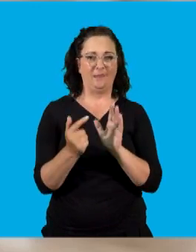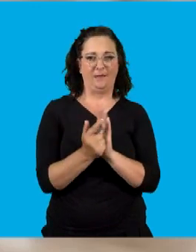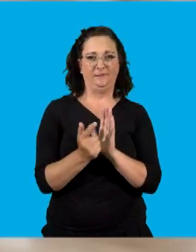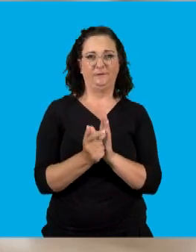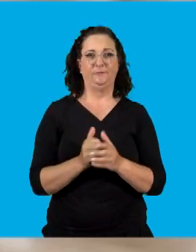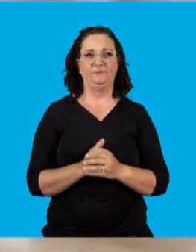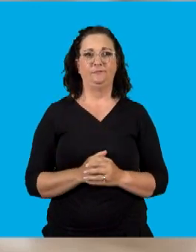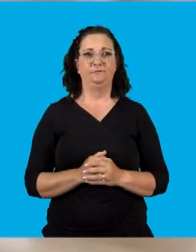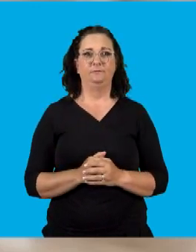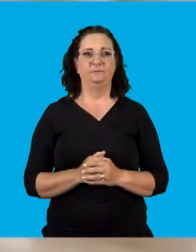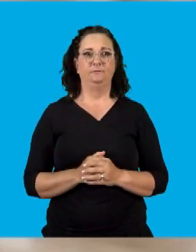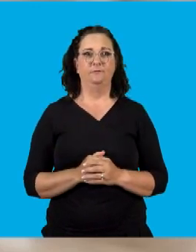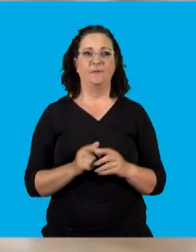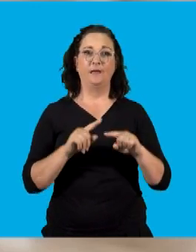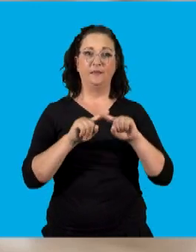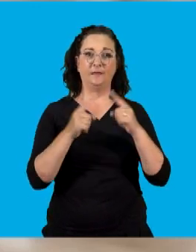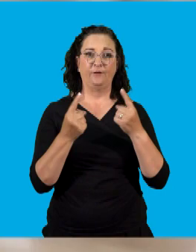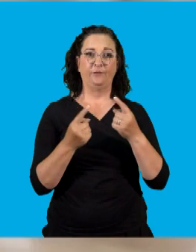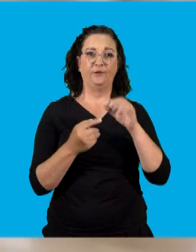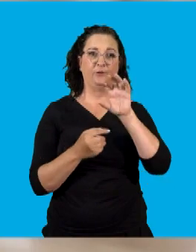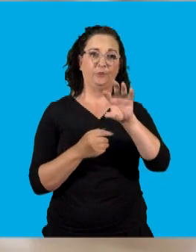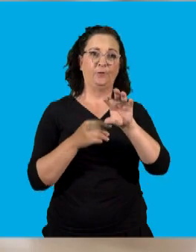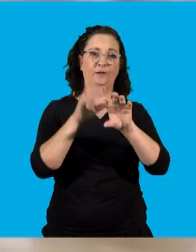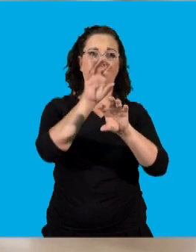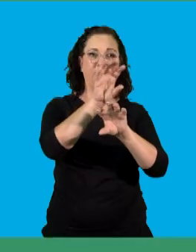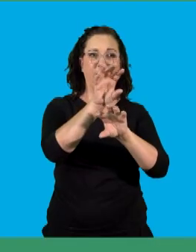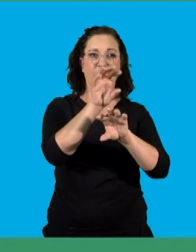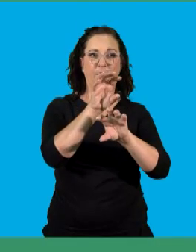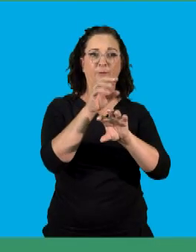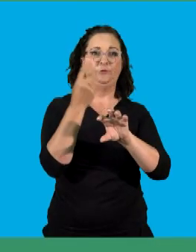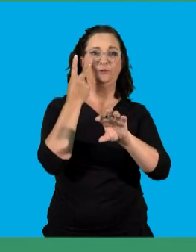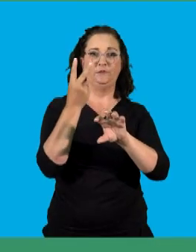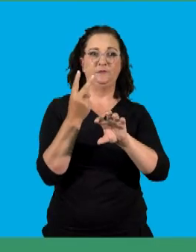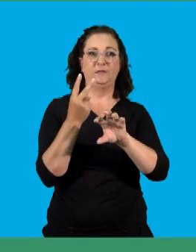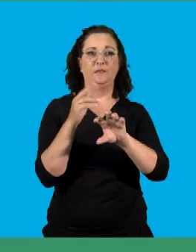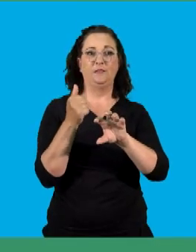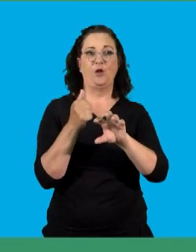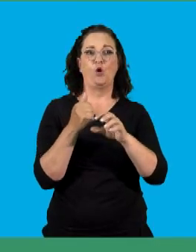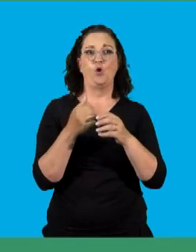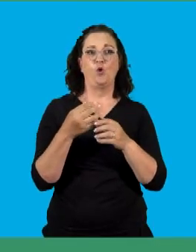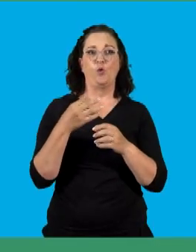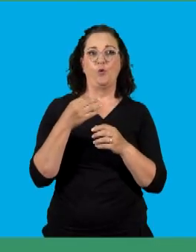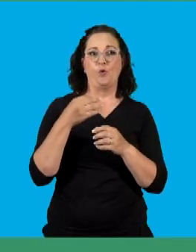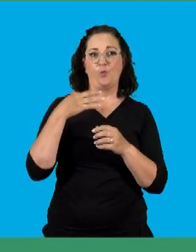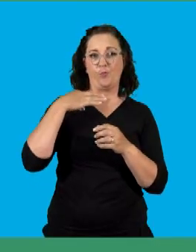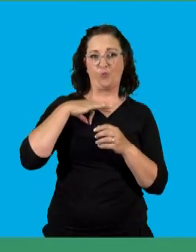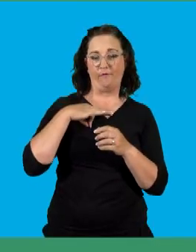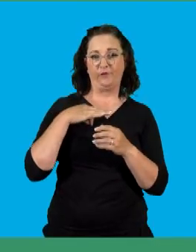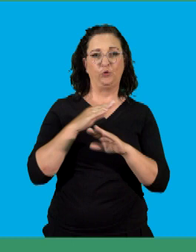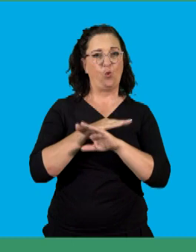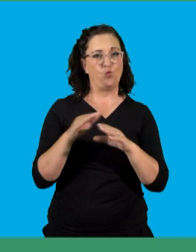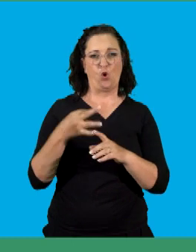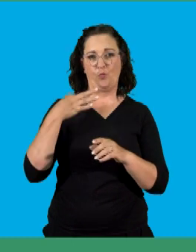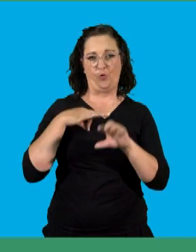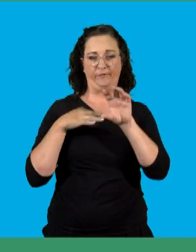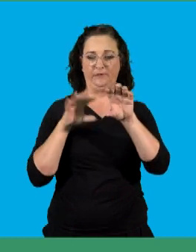throughout this lesson. We'll start with the differences between profit companies and non-profit companies, followed by the private